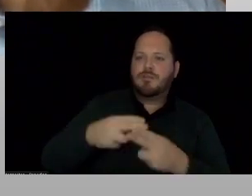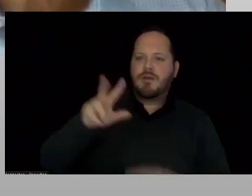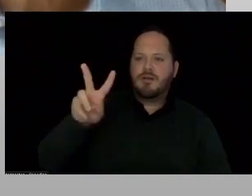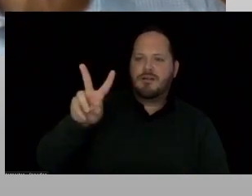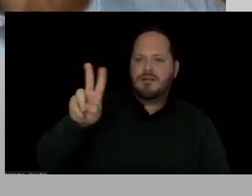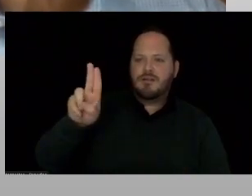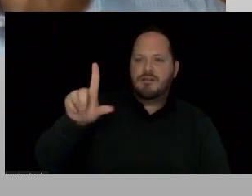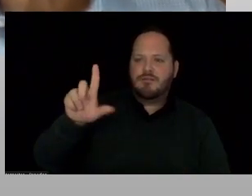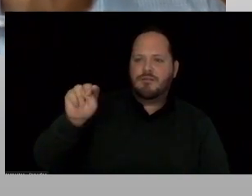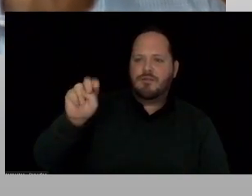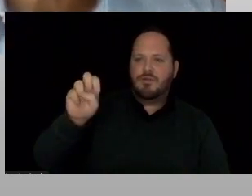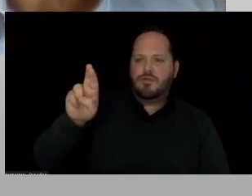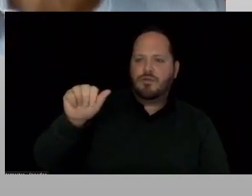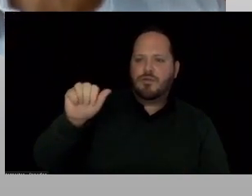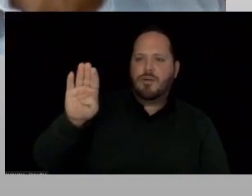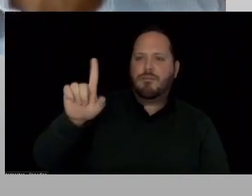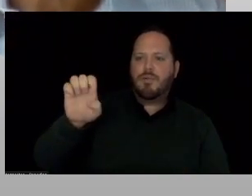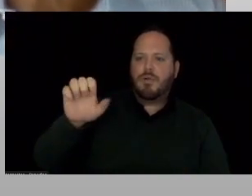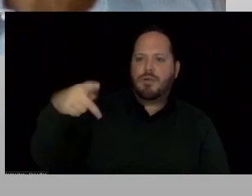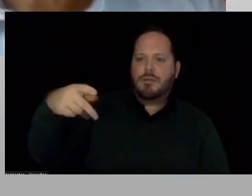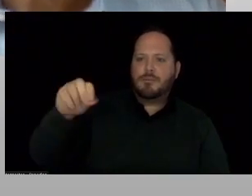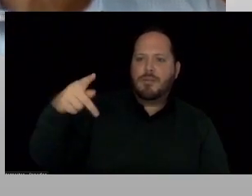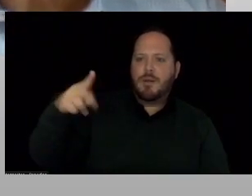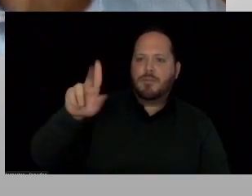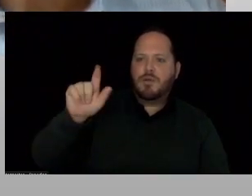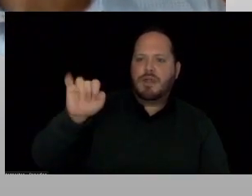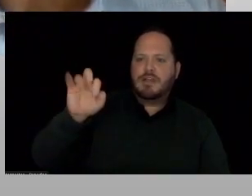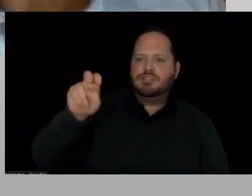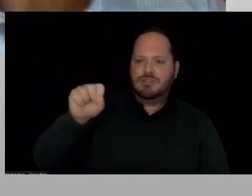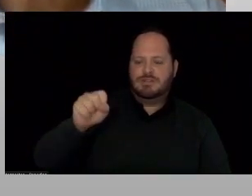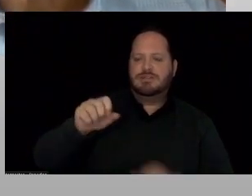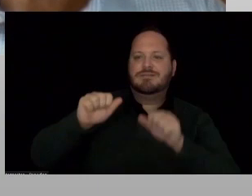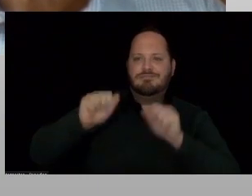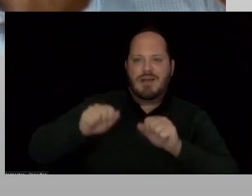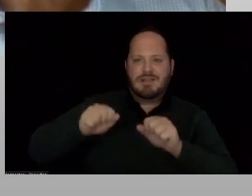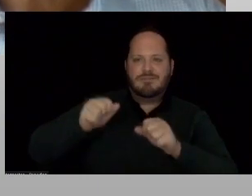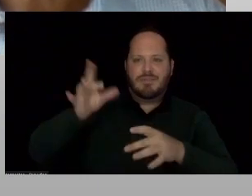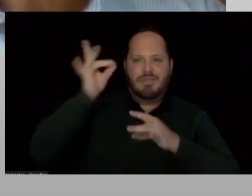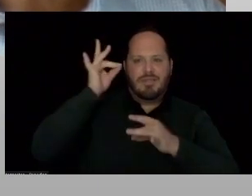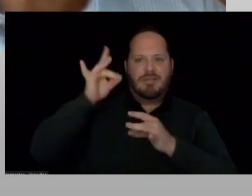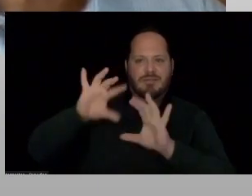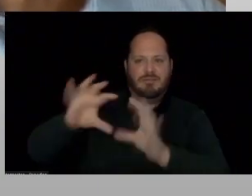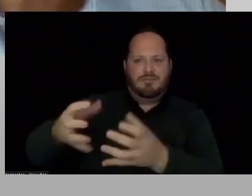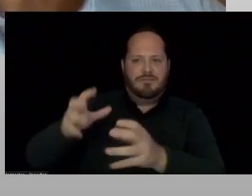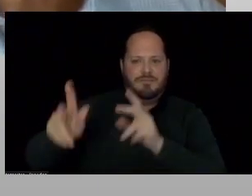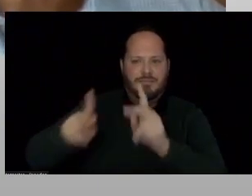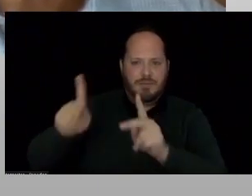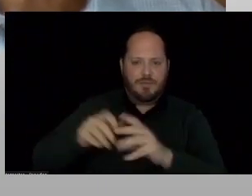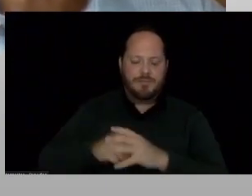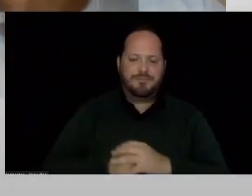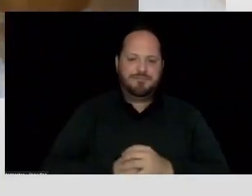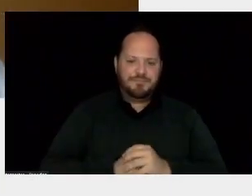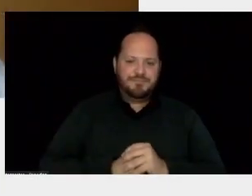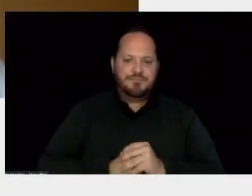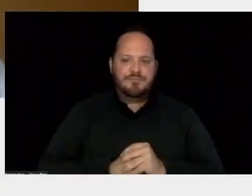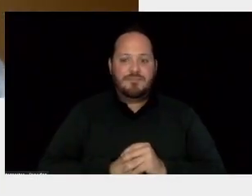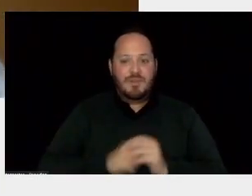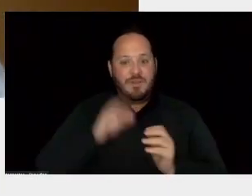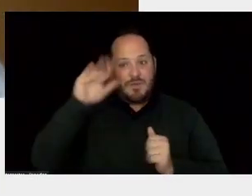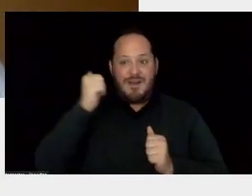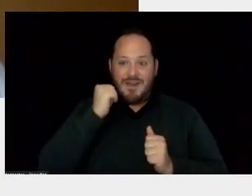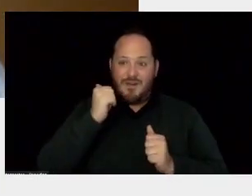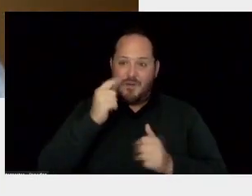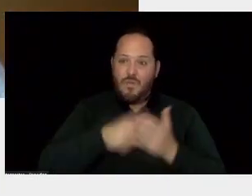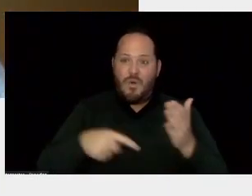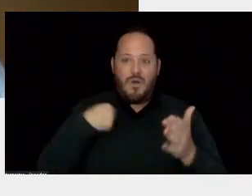we've been talking about so far are applicable every day at your job, applicable even without the situation that we're in. But this next piece